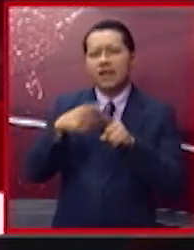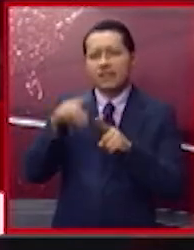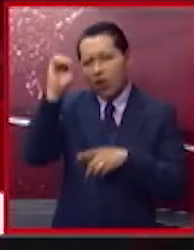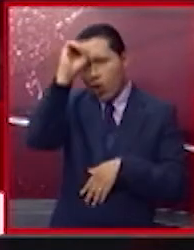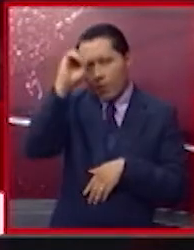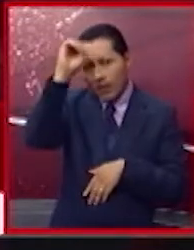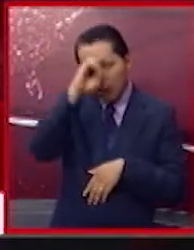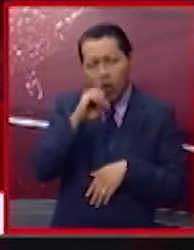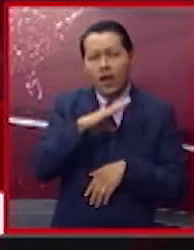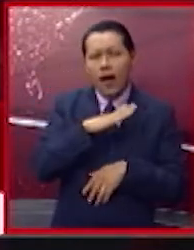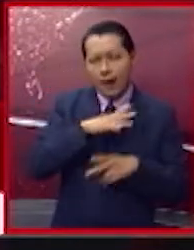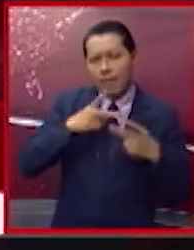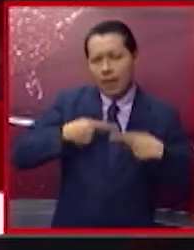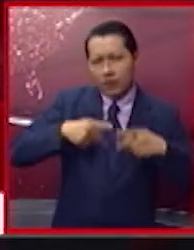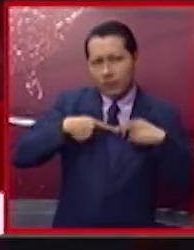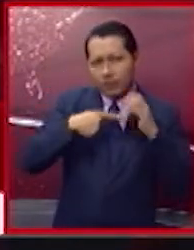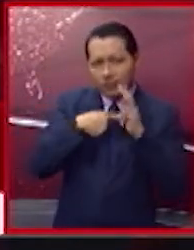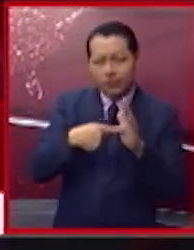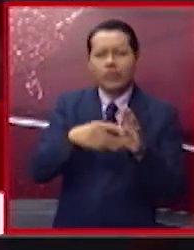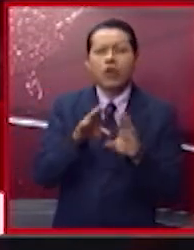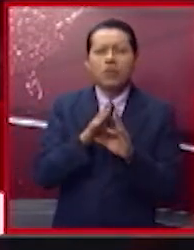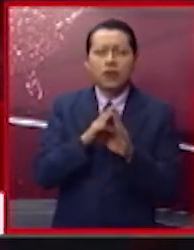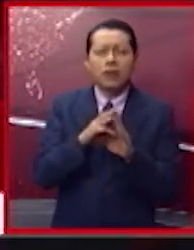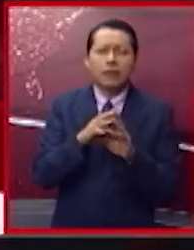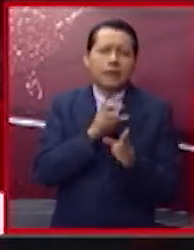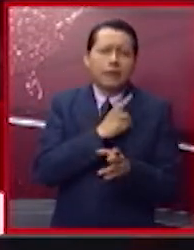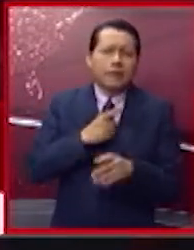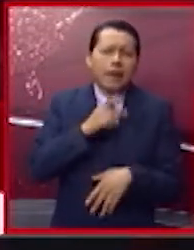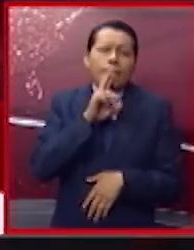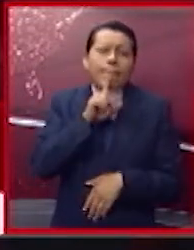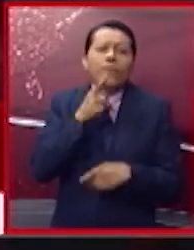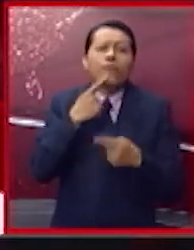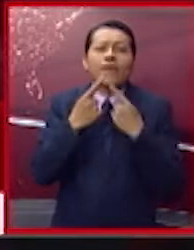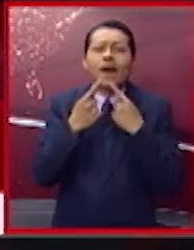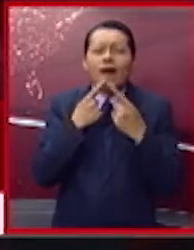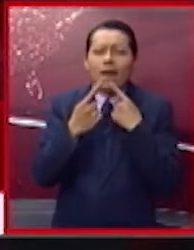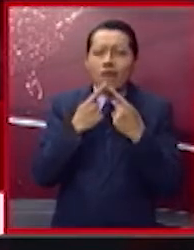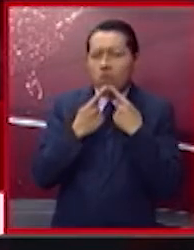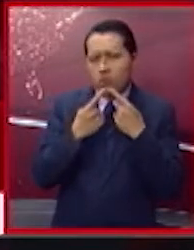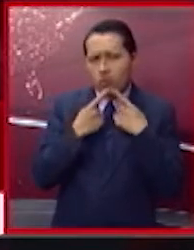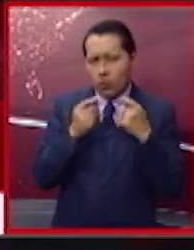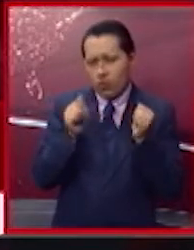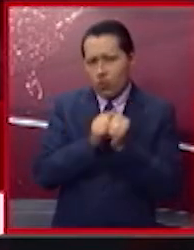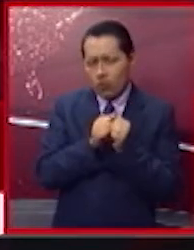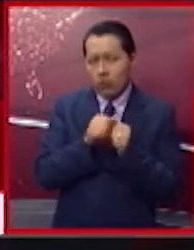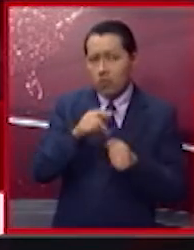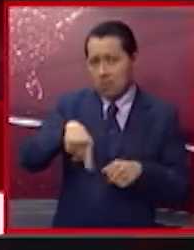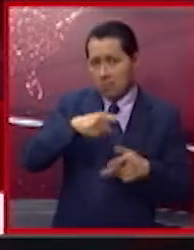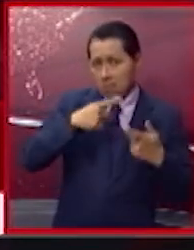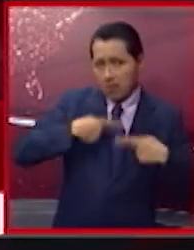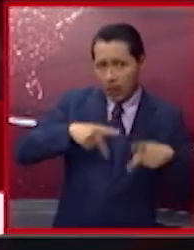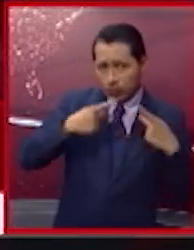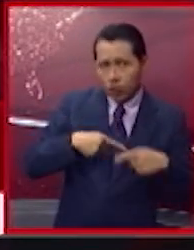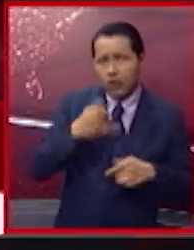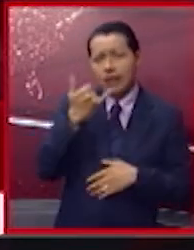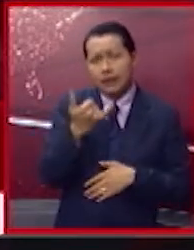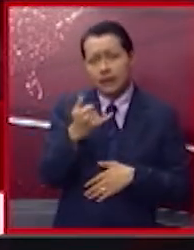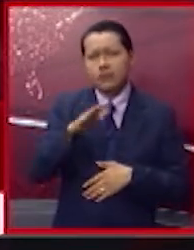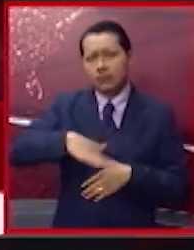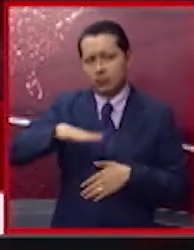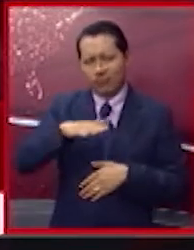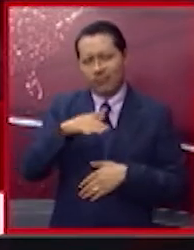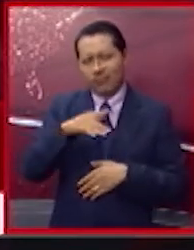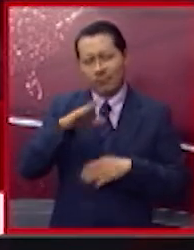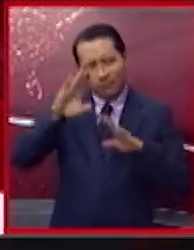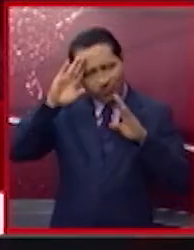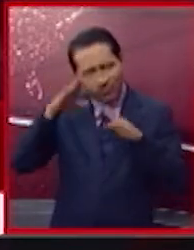opinion to the public, I think, in fact, there would be a better dialogue with the public, and I think, you know, economists would not